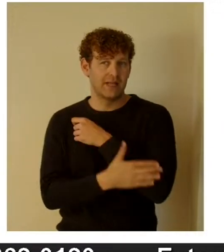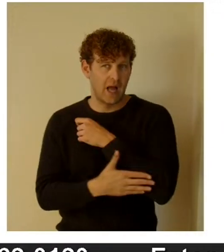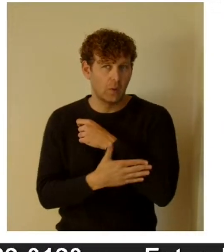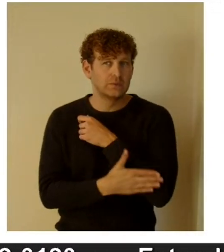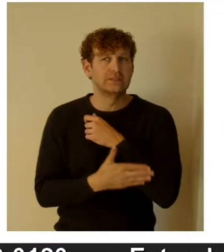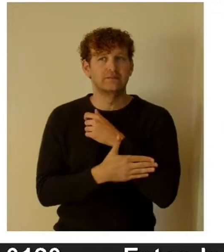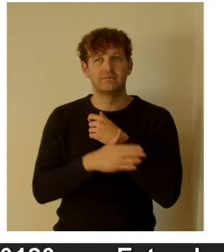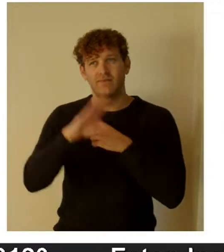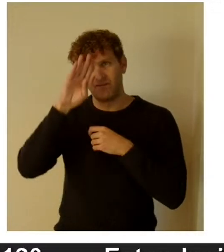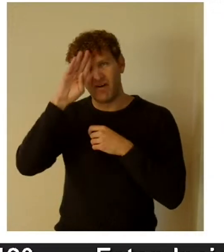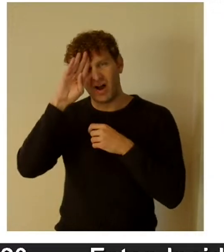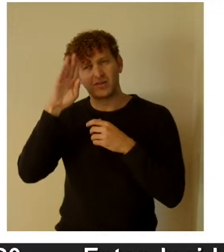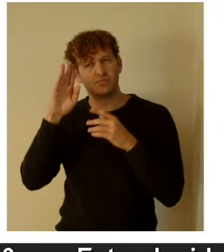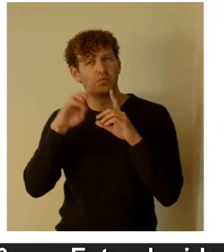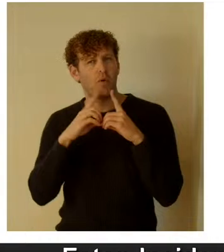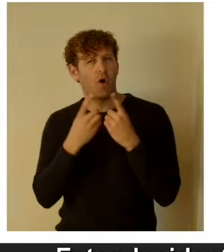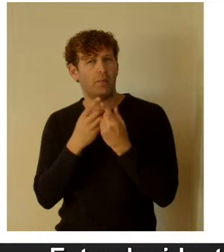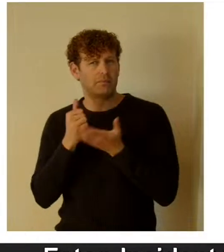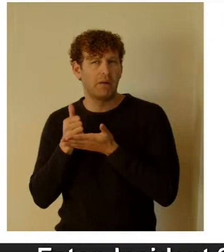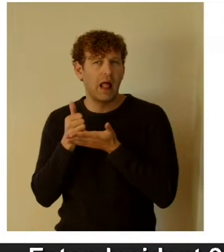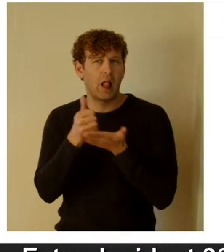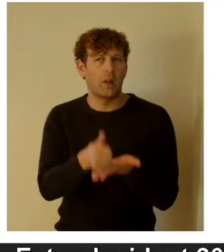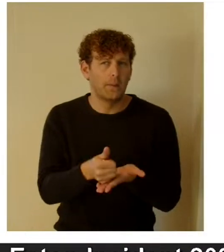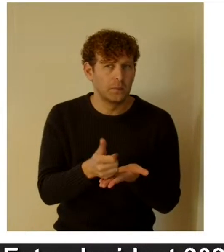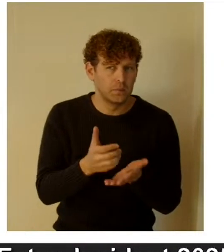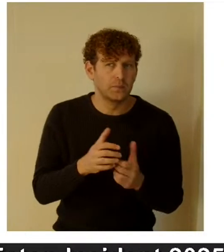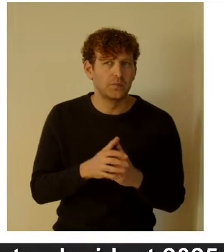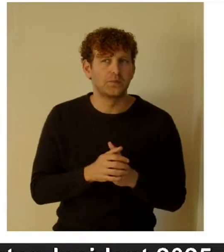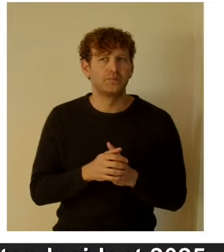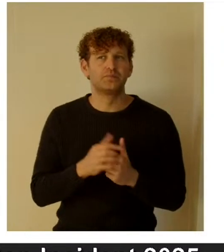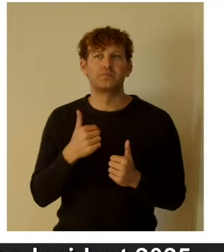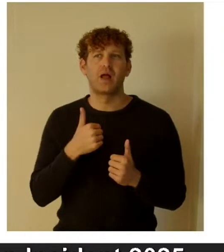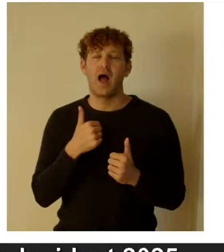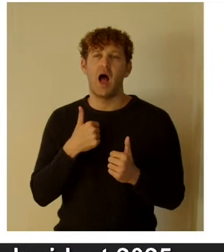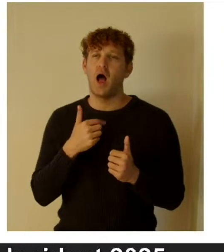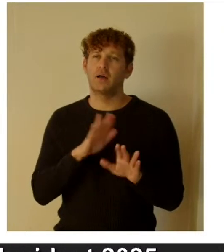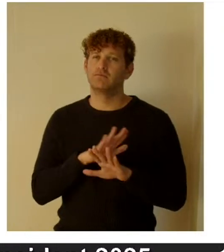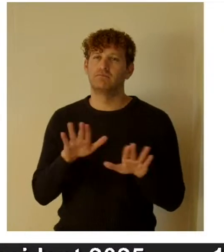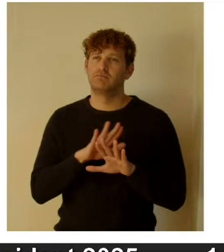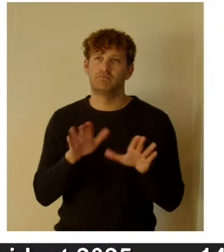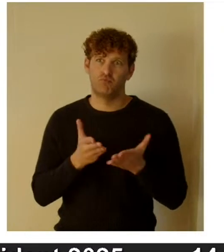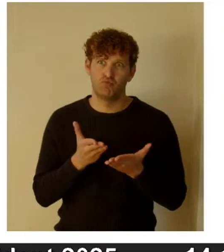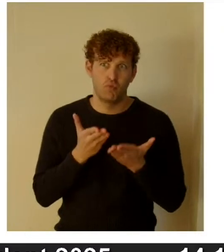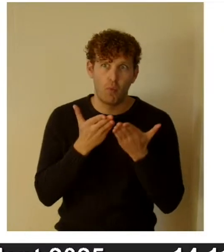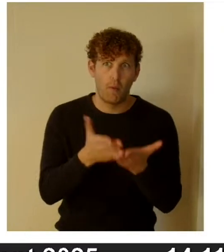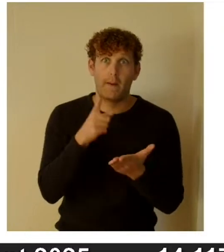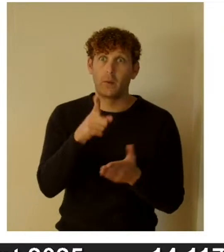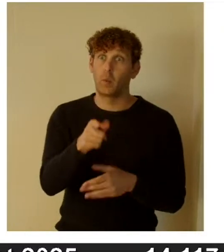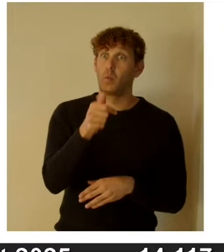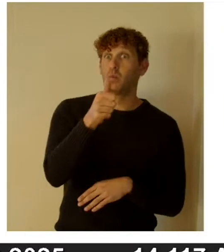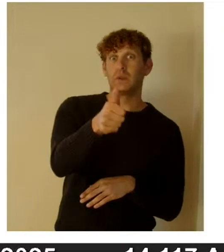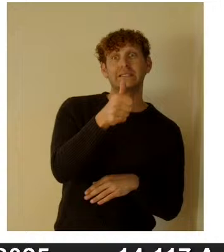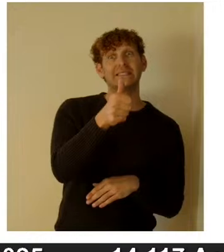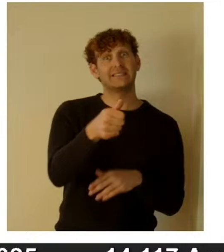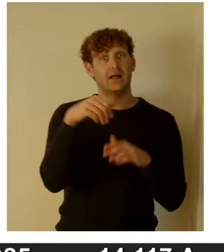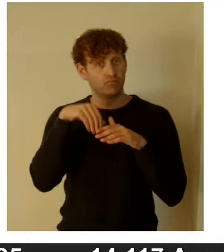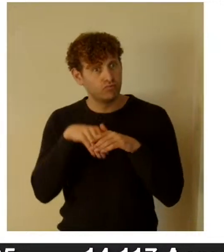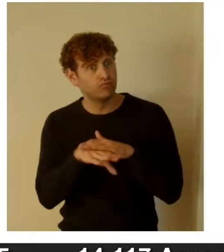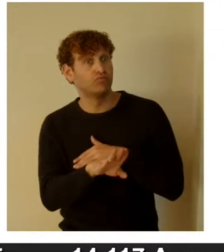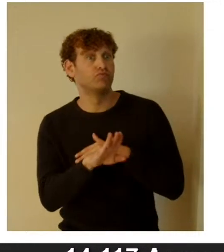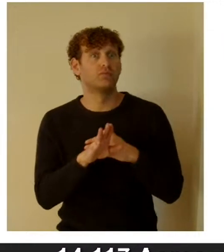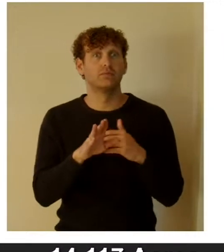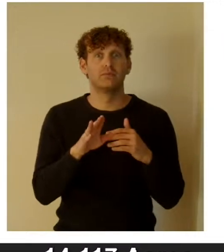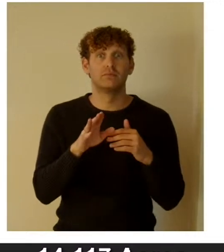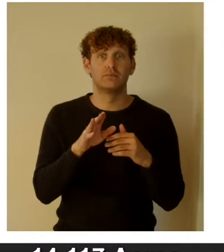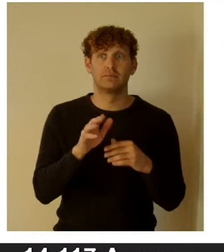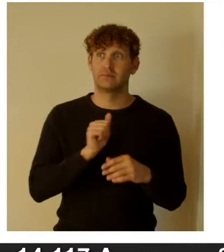find out. But I do not recommend you sift through your own debris on your own. It is most definitely not good for children to